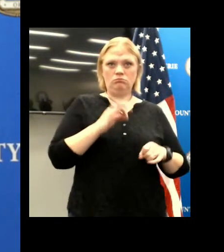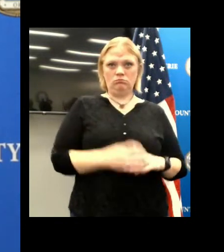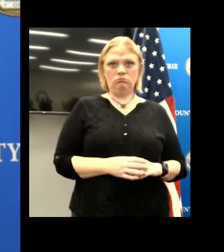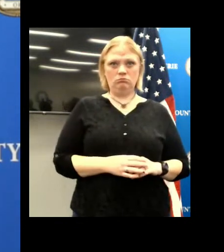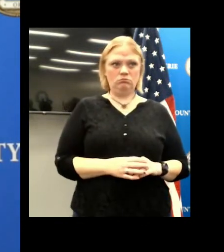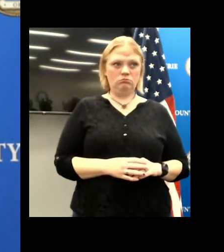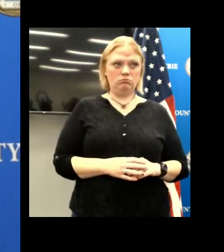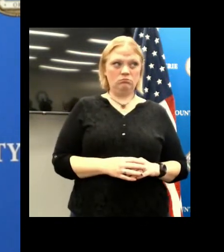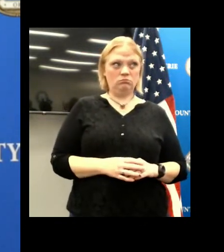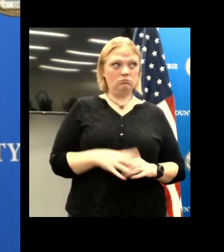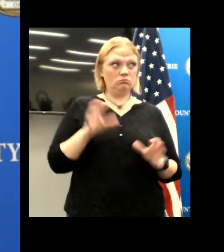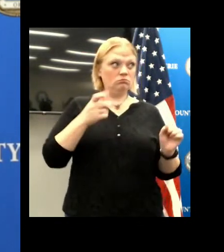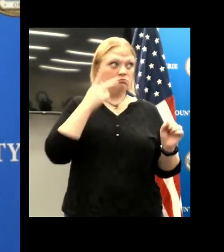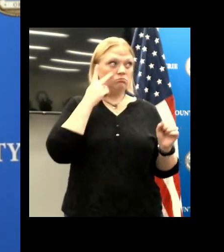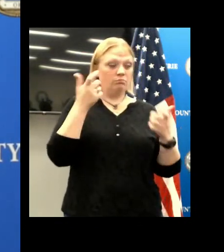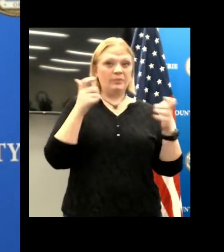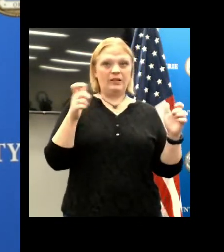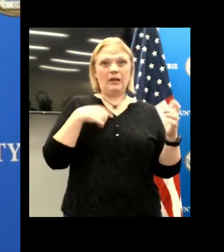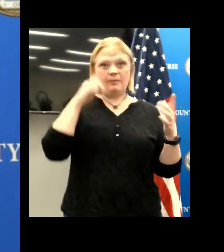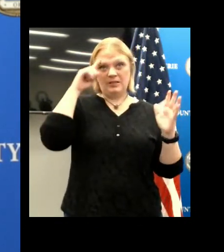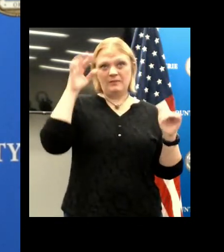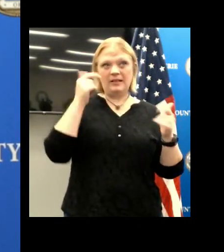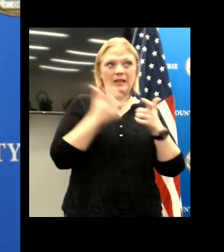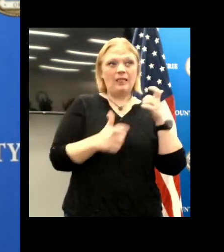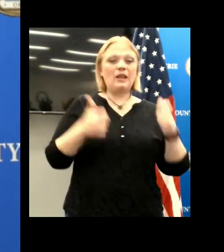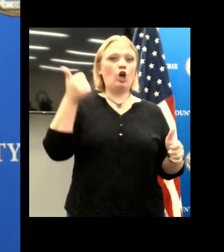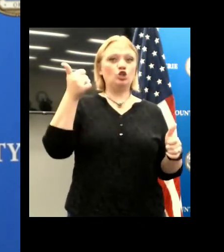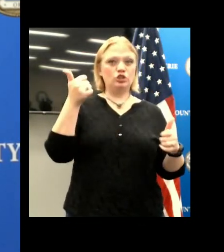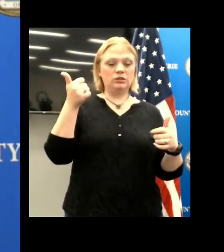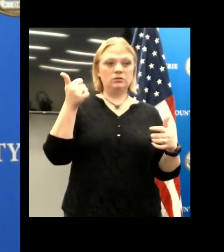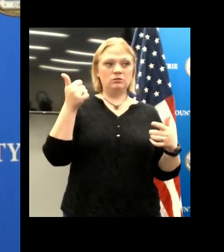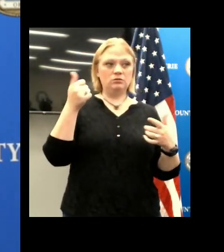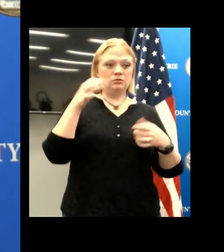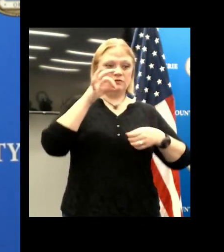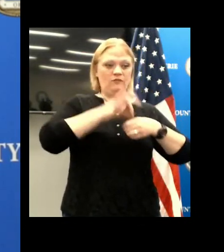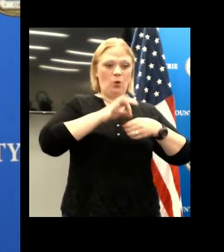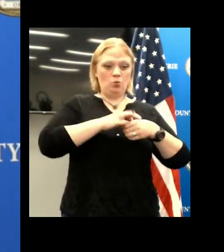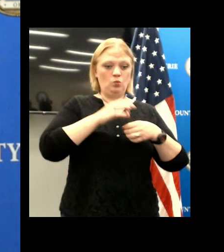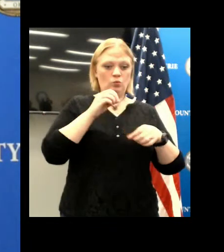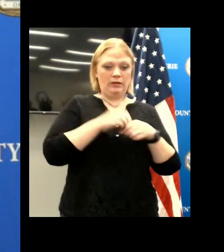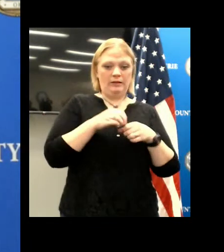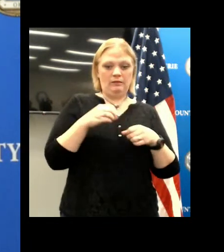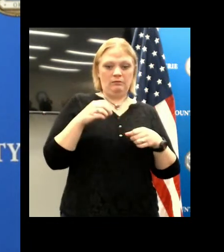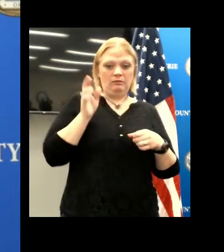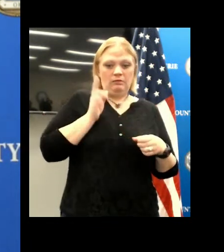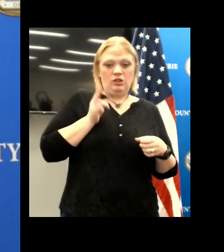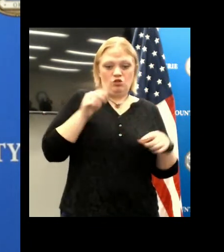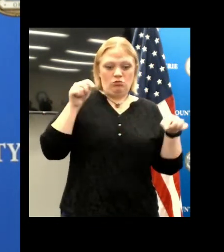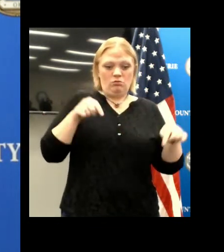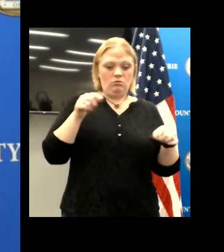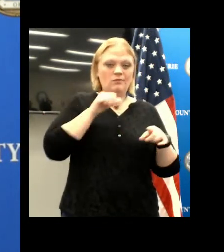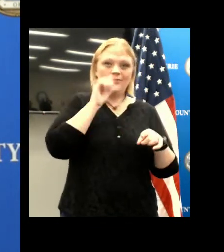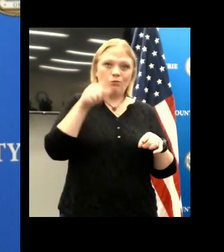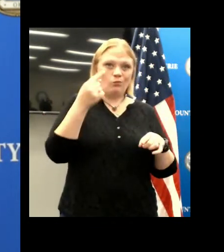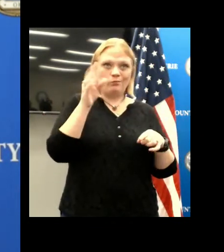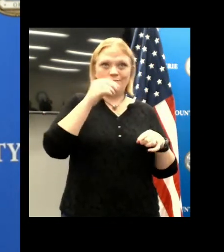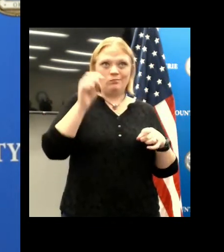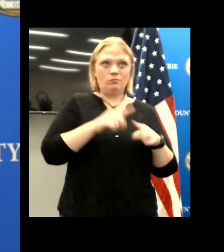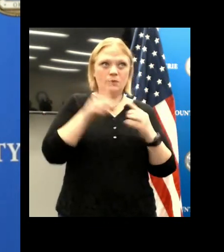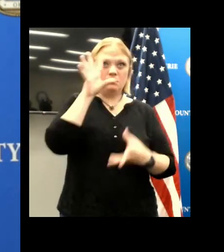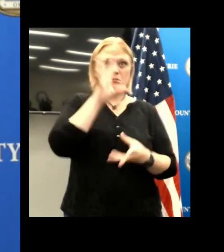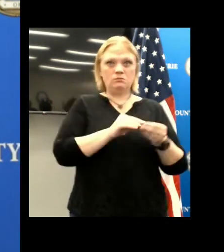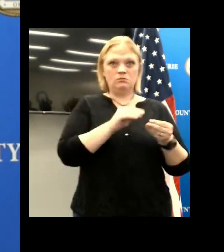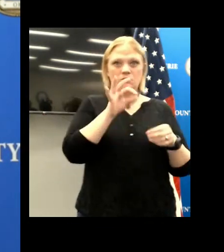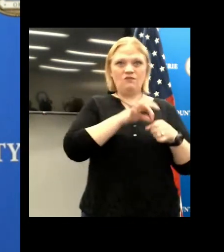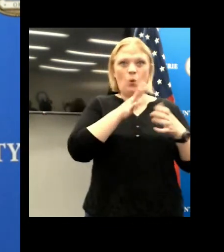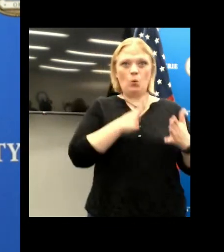very big turnout. I'm expecting one of the largest turnouts in Erie County history, not just as a percentage of voters, but overall voters.